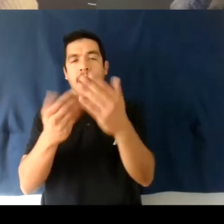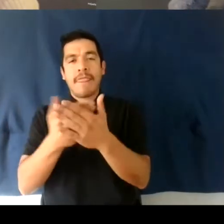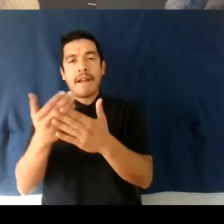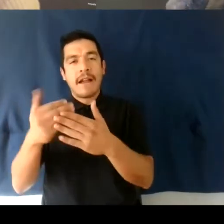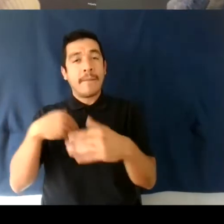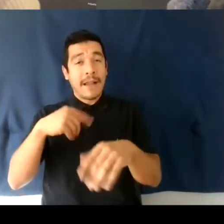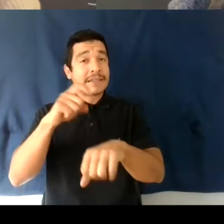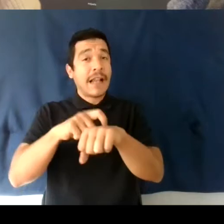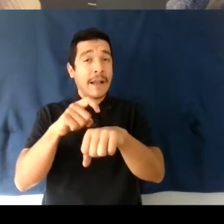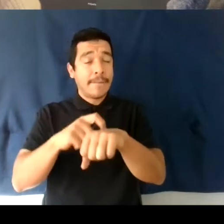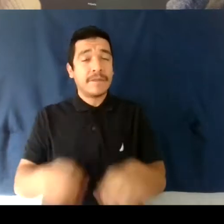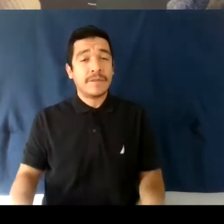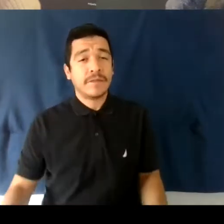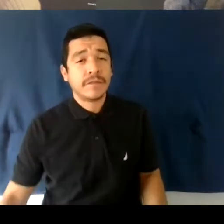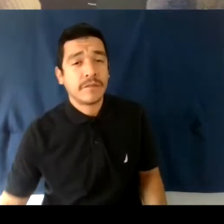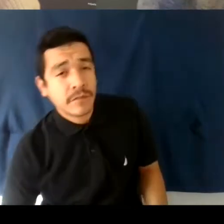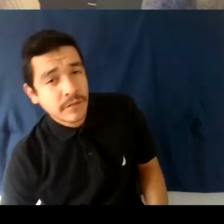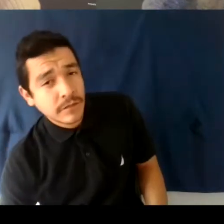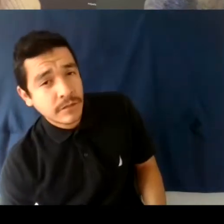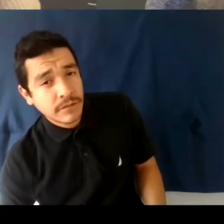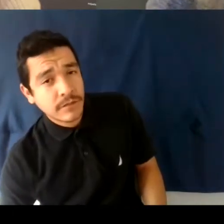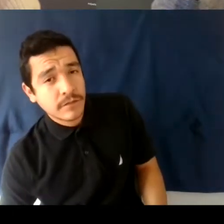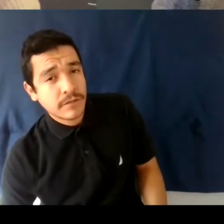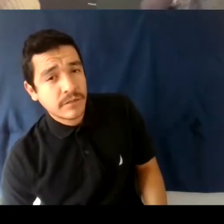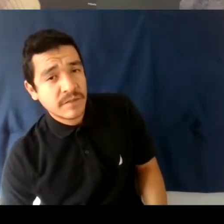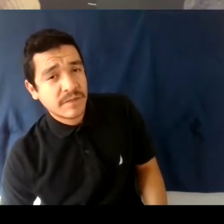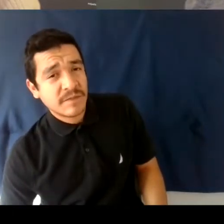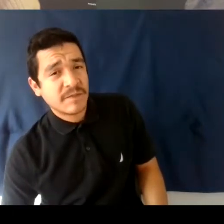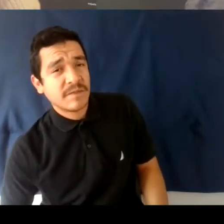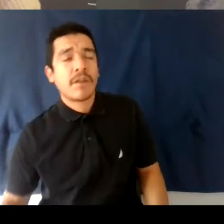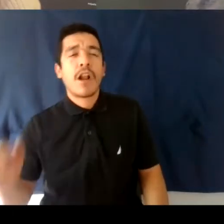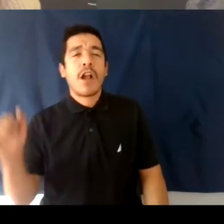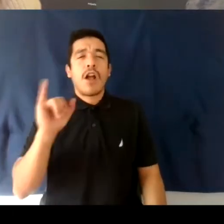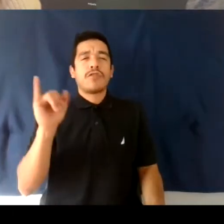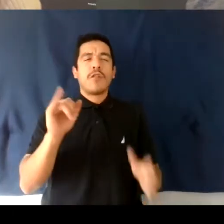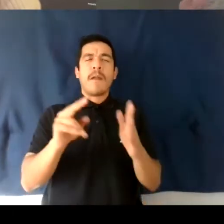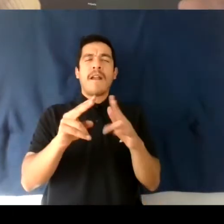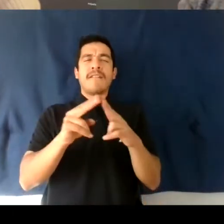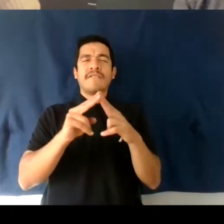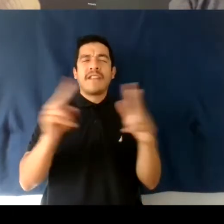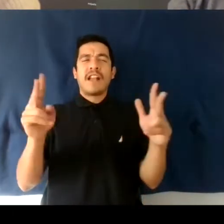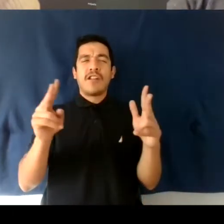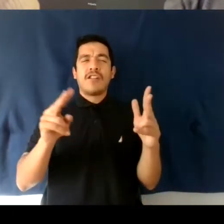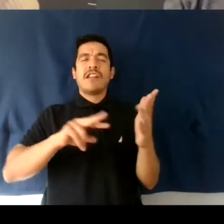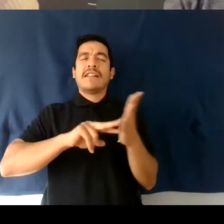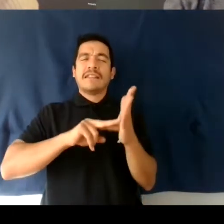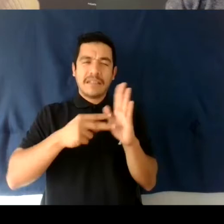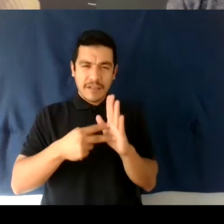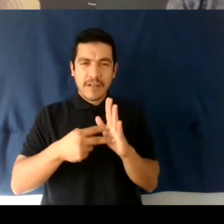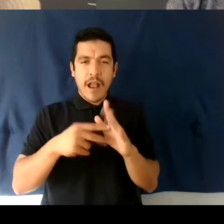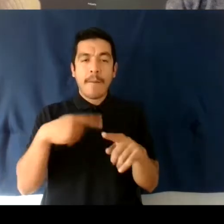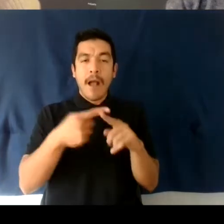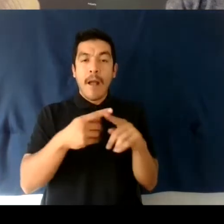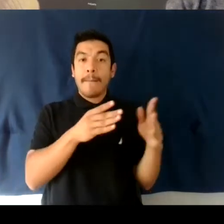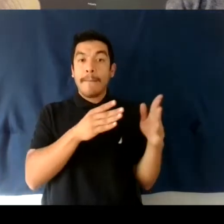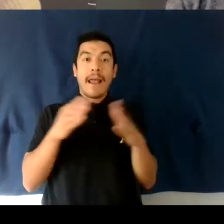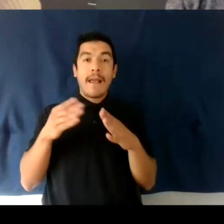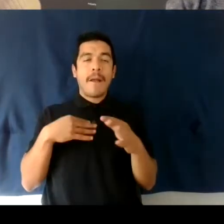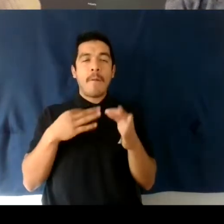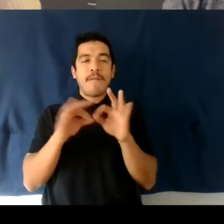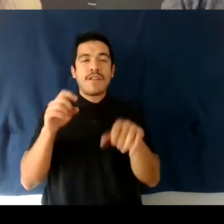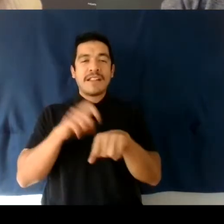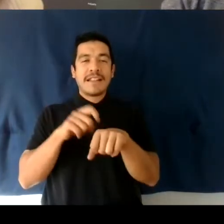time. And also like being very intentional about planning, like it sounds so lame, but I have to plan my free